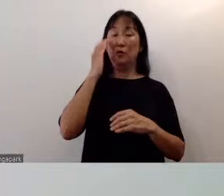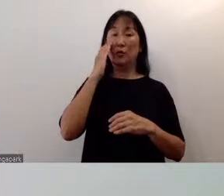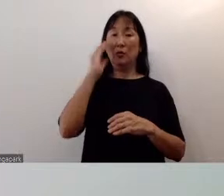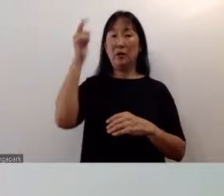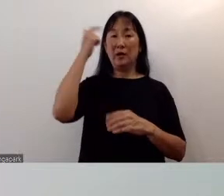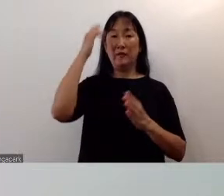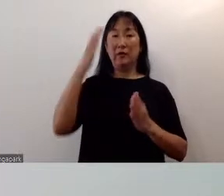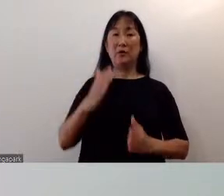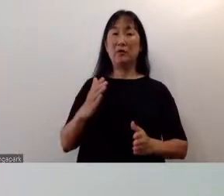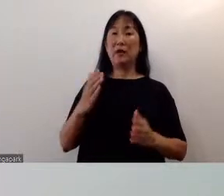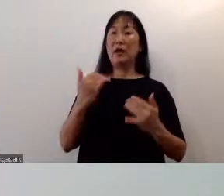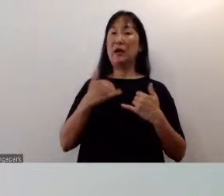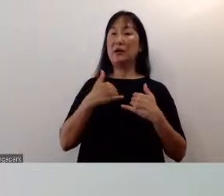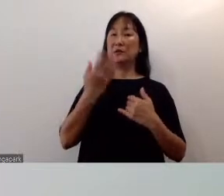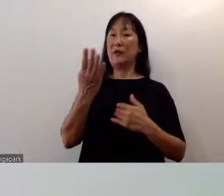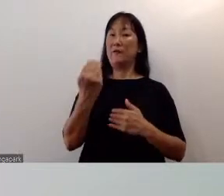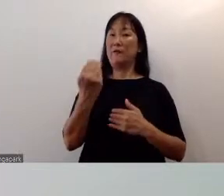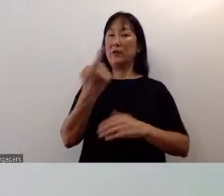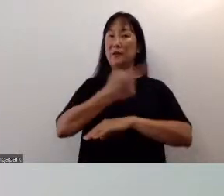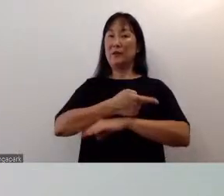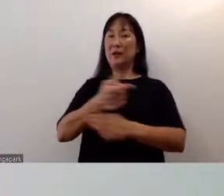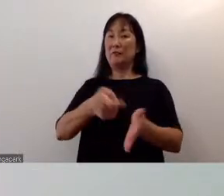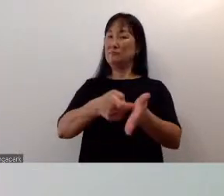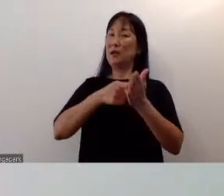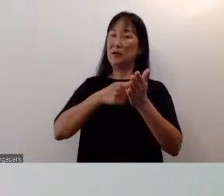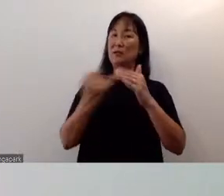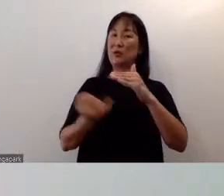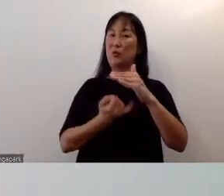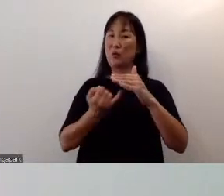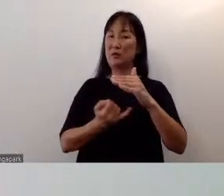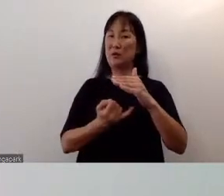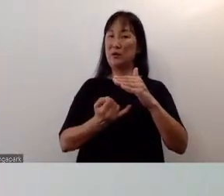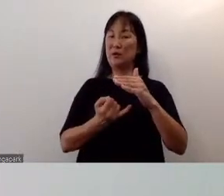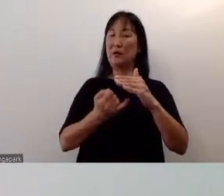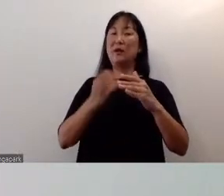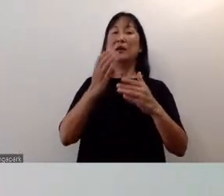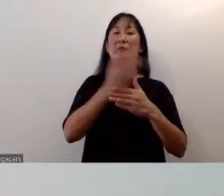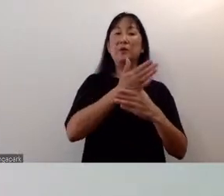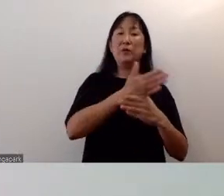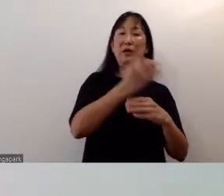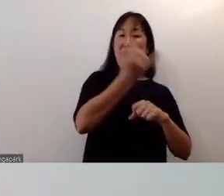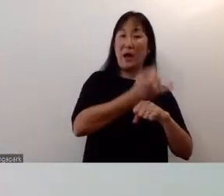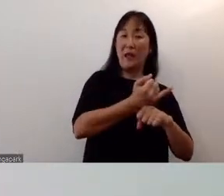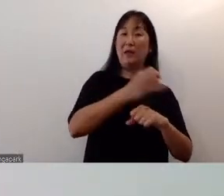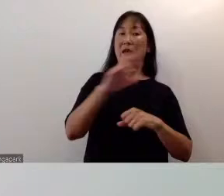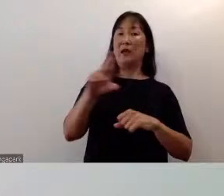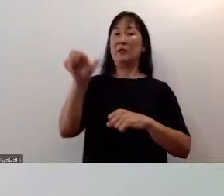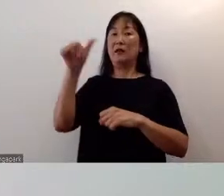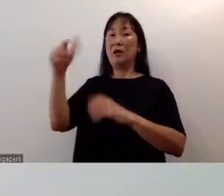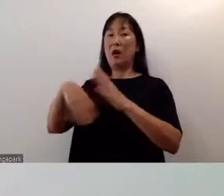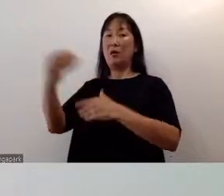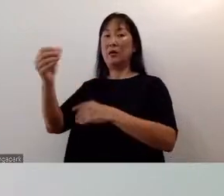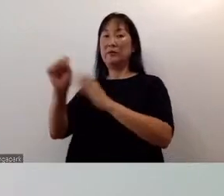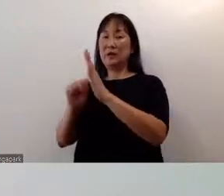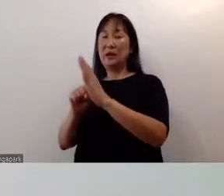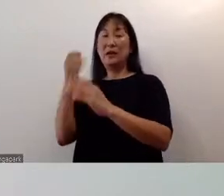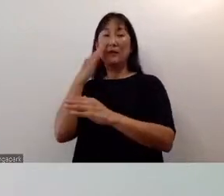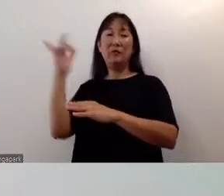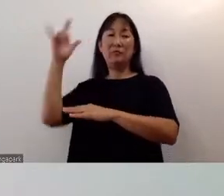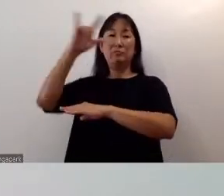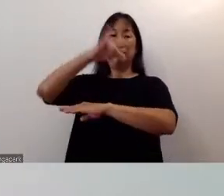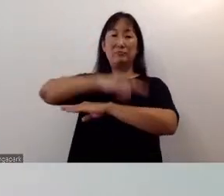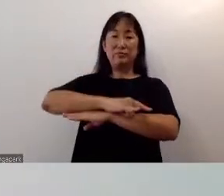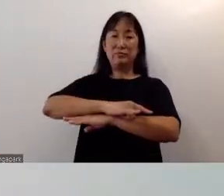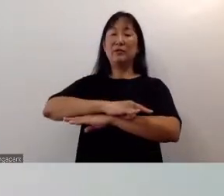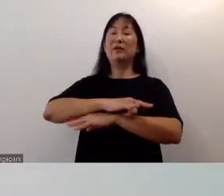currently has a 14-day mandatory quarantine inter-island and out of state. So you come in on a plane, you have to quarantine in your home,